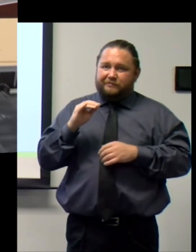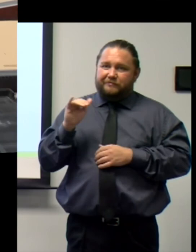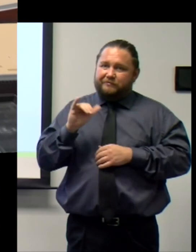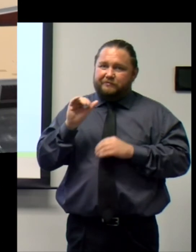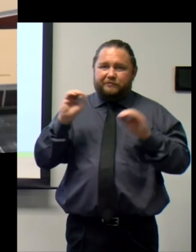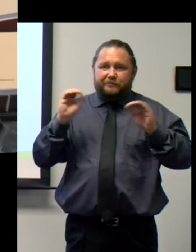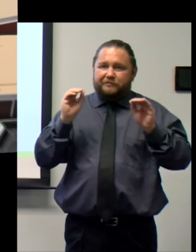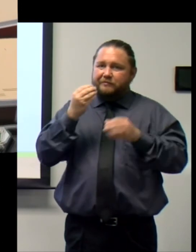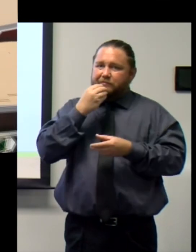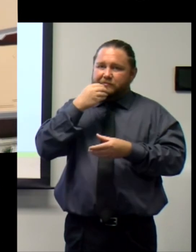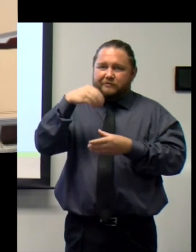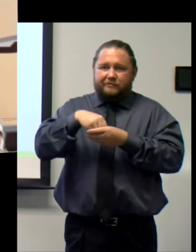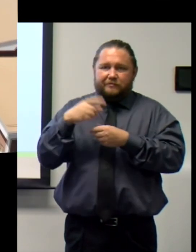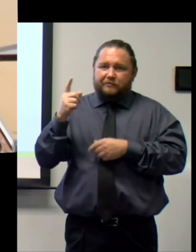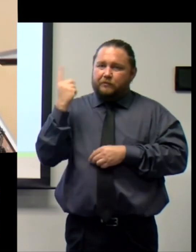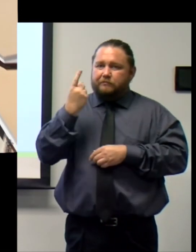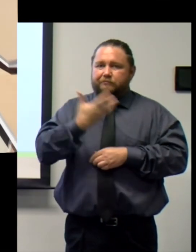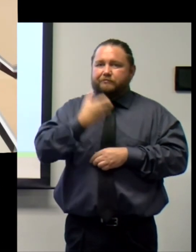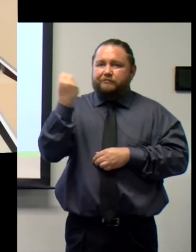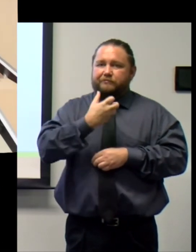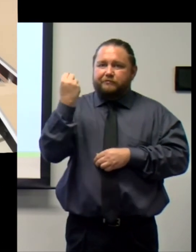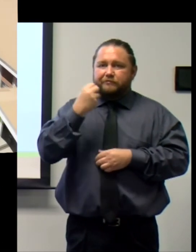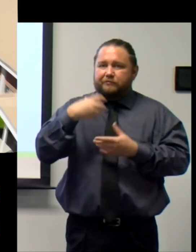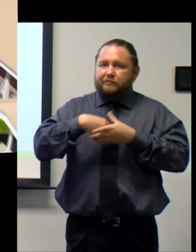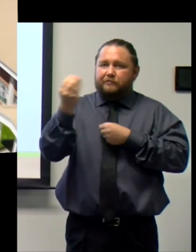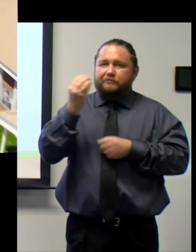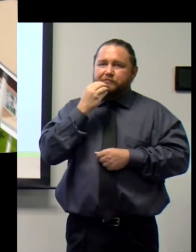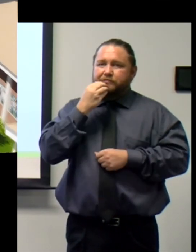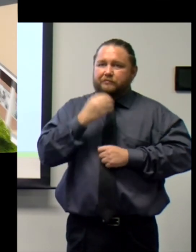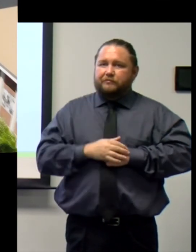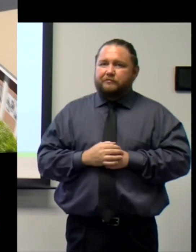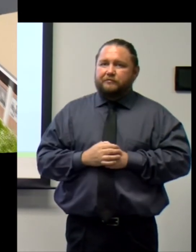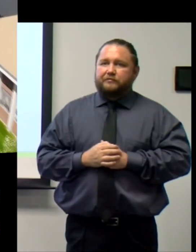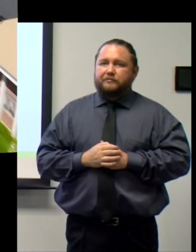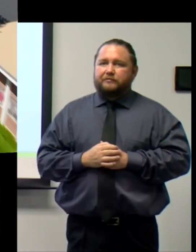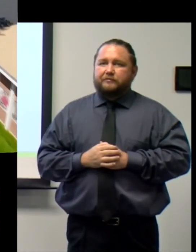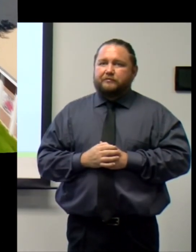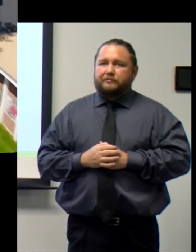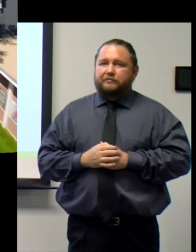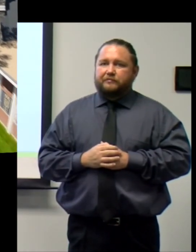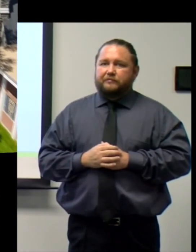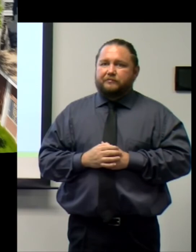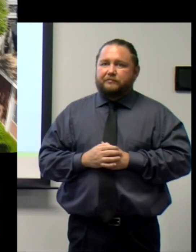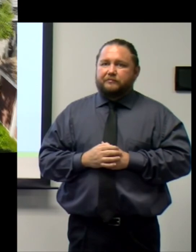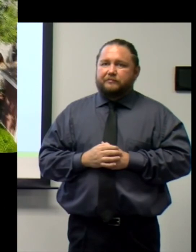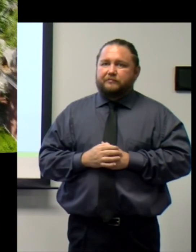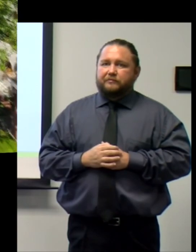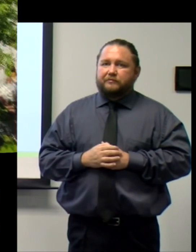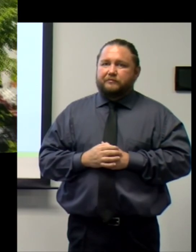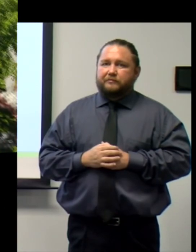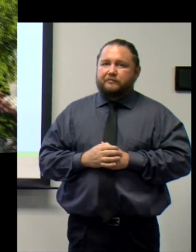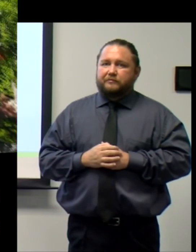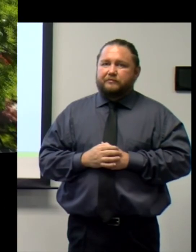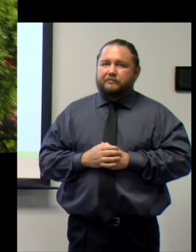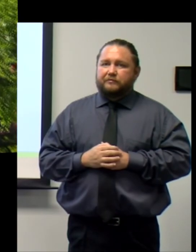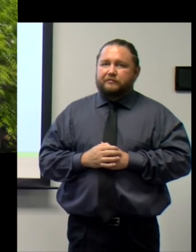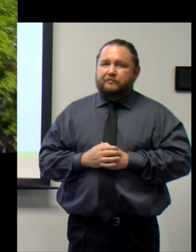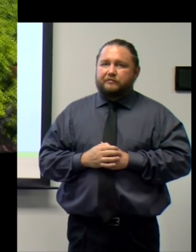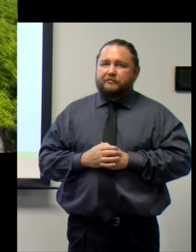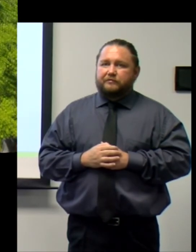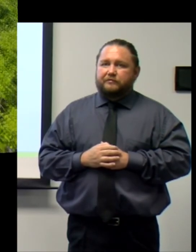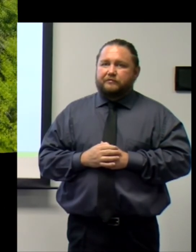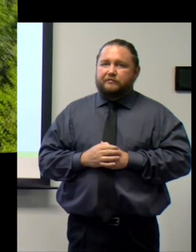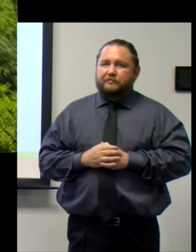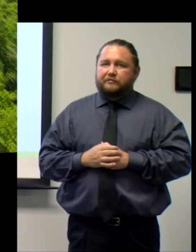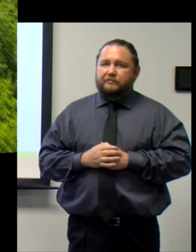order to help our restaurants and others get back on their feet, we wanted to take immediate action to expand